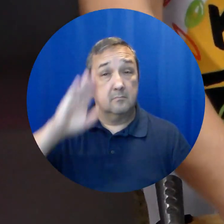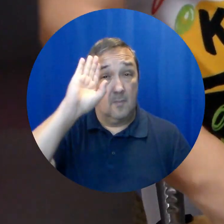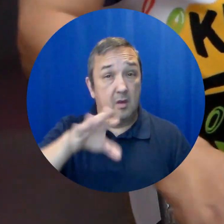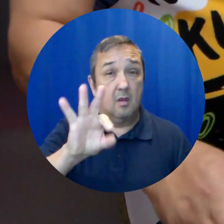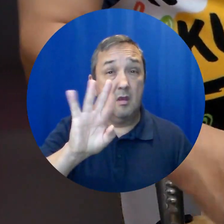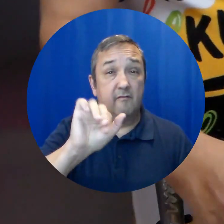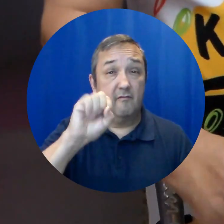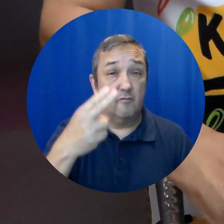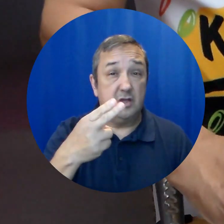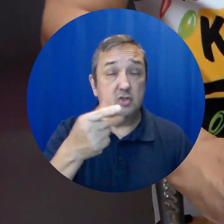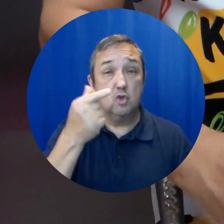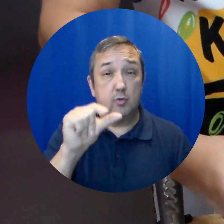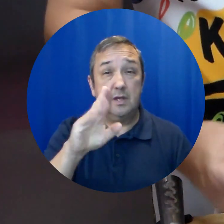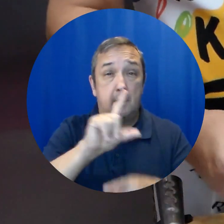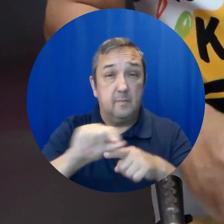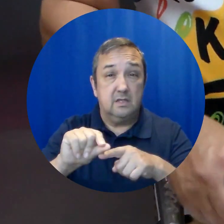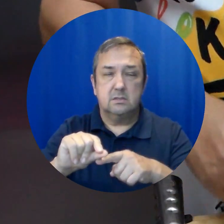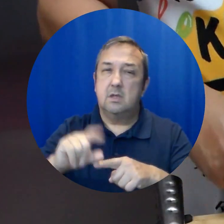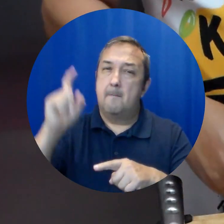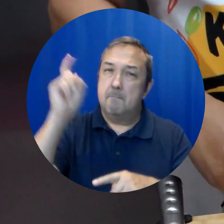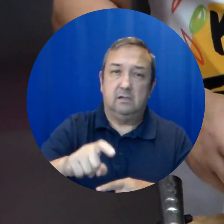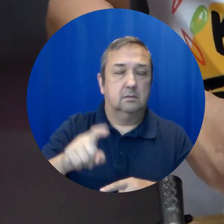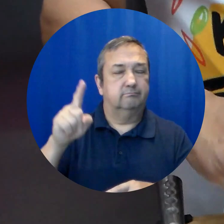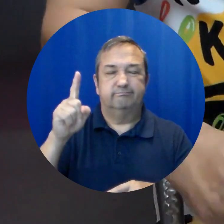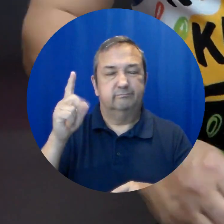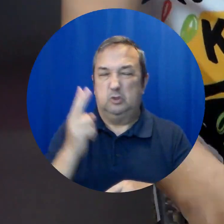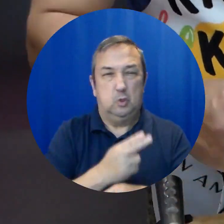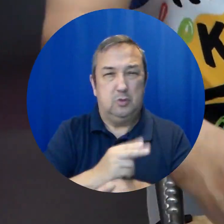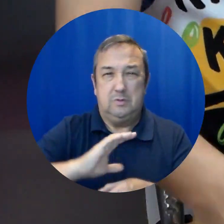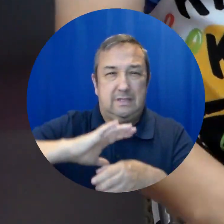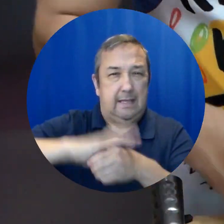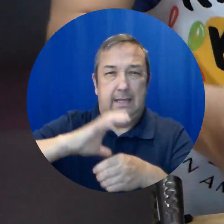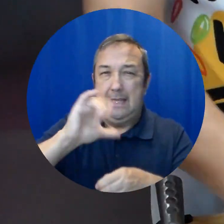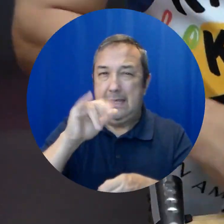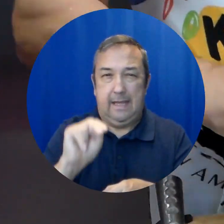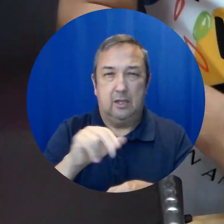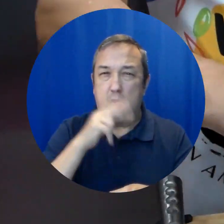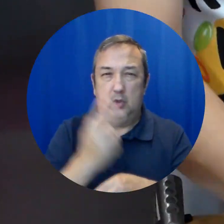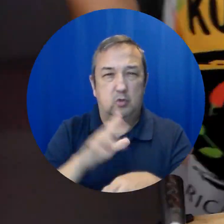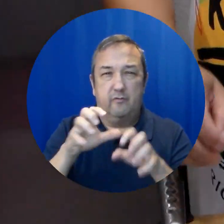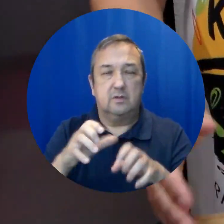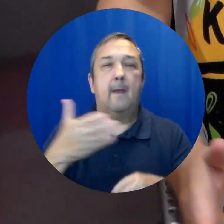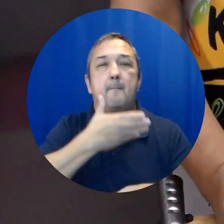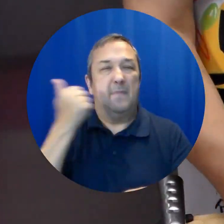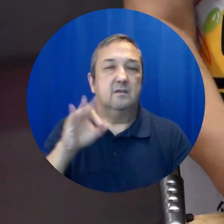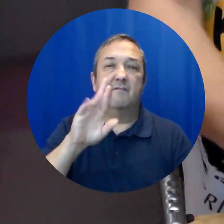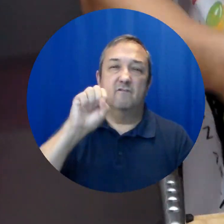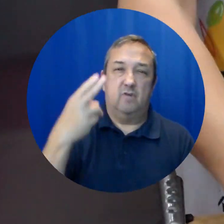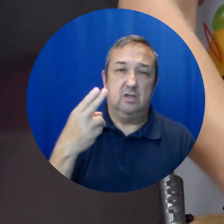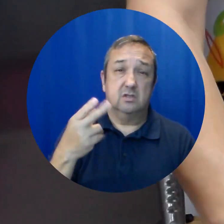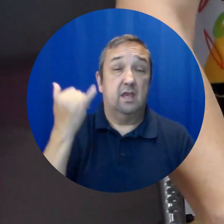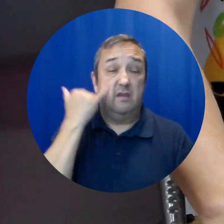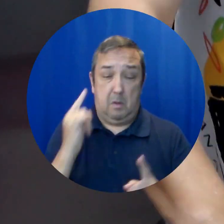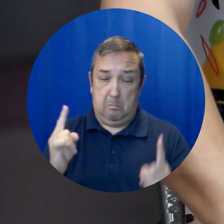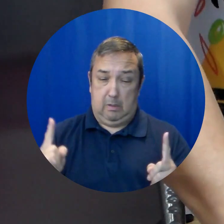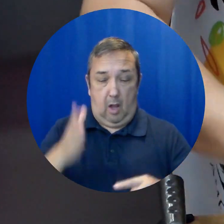Fresh green beans are a must. I do not recommend trying to use canned beans or frozen. Fresh is the best way to go in this case. Now if they're too